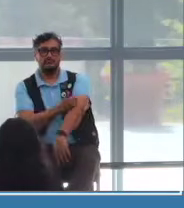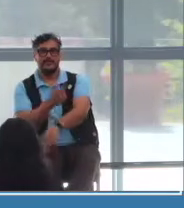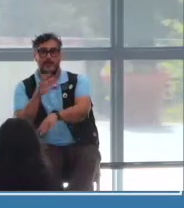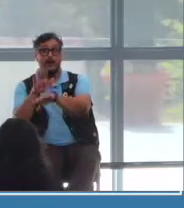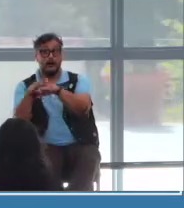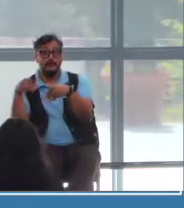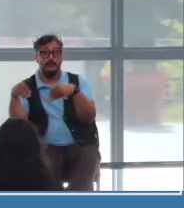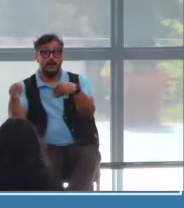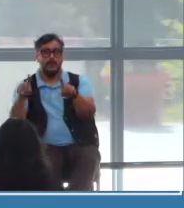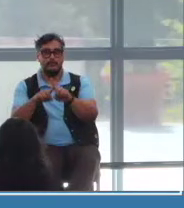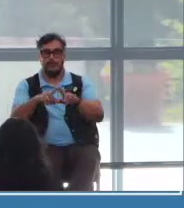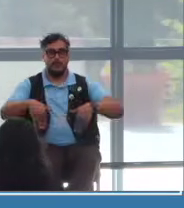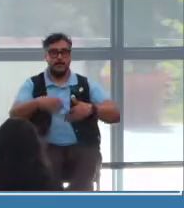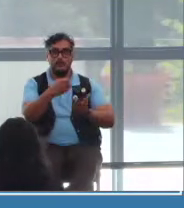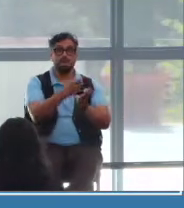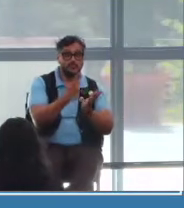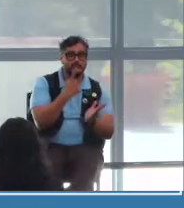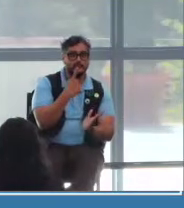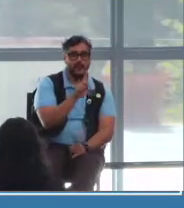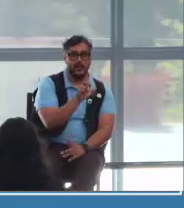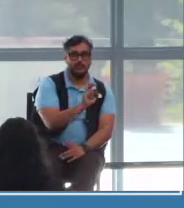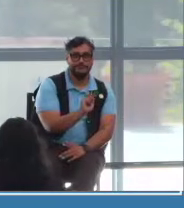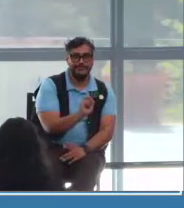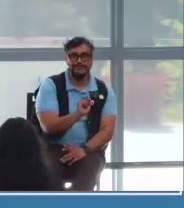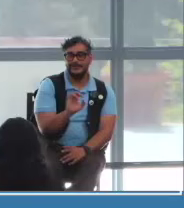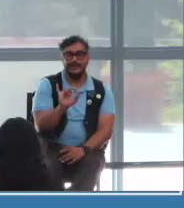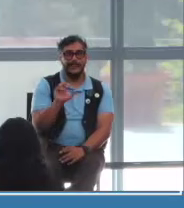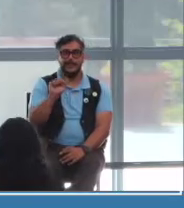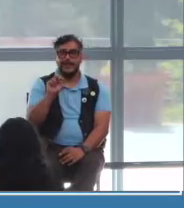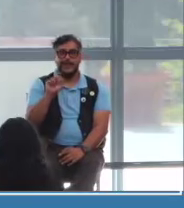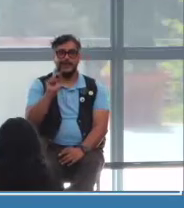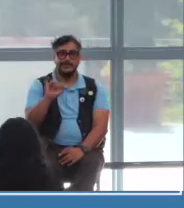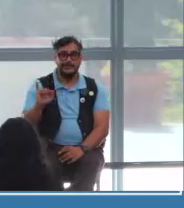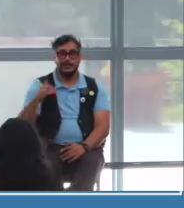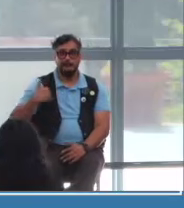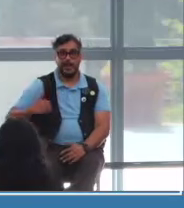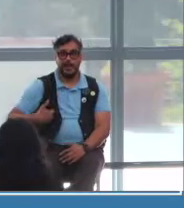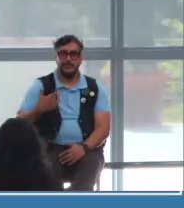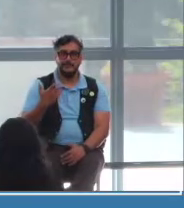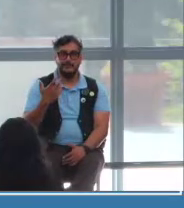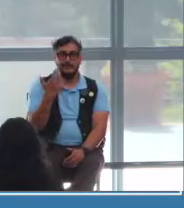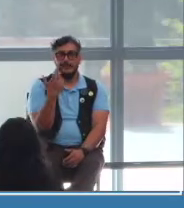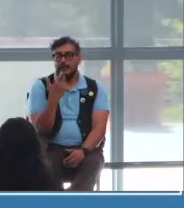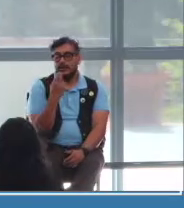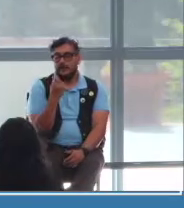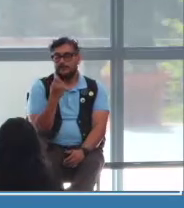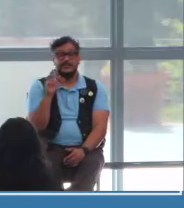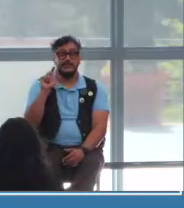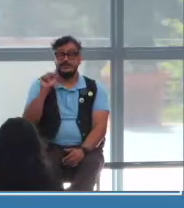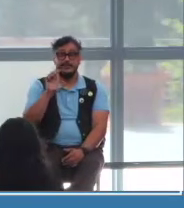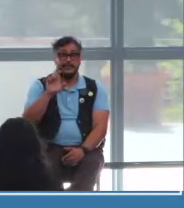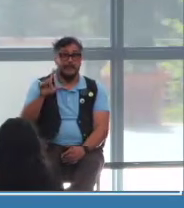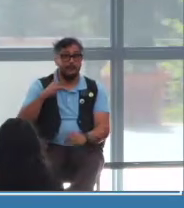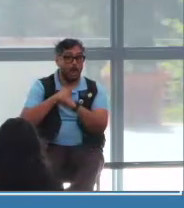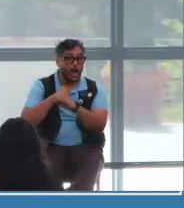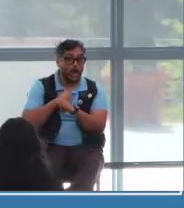the market but not approved for lupus, such as antibodies to interleukin-6, T-cell